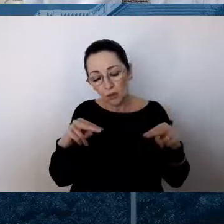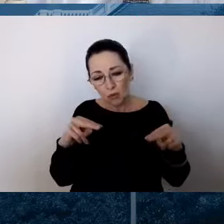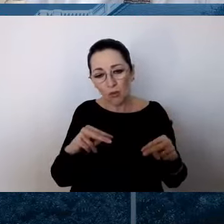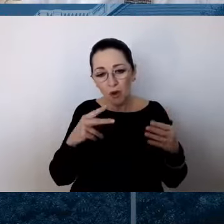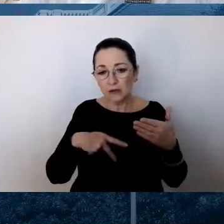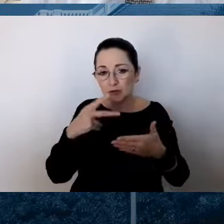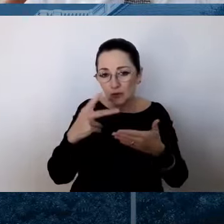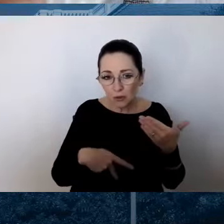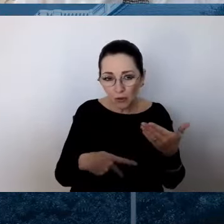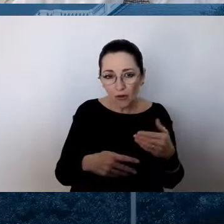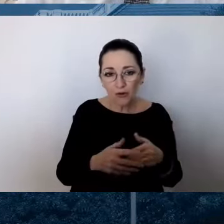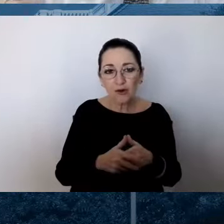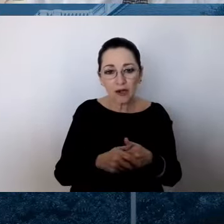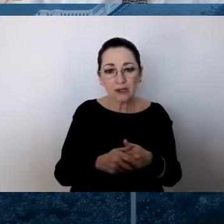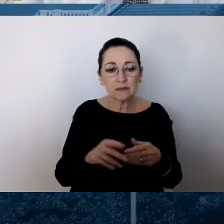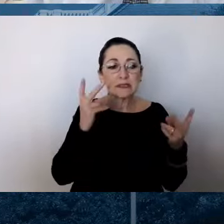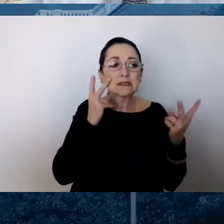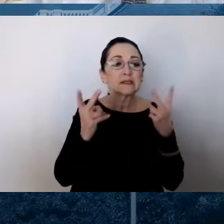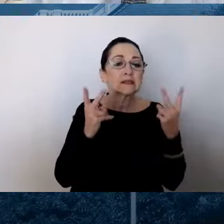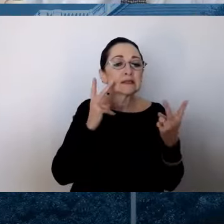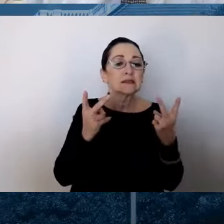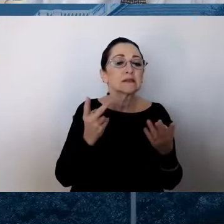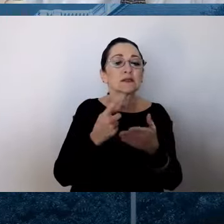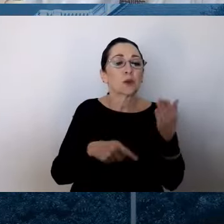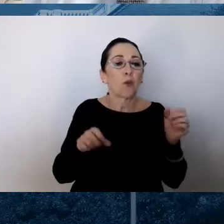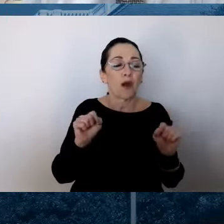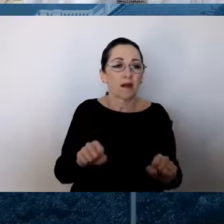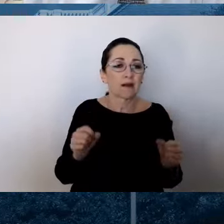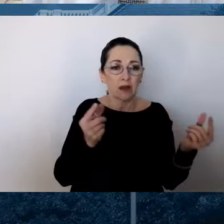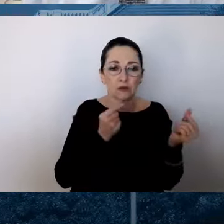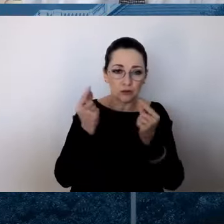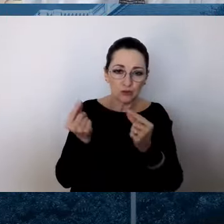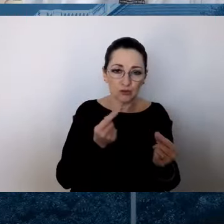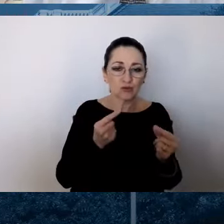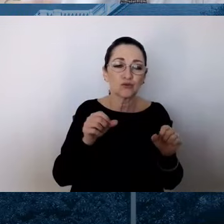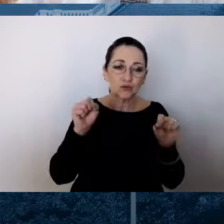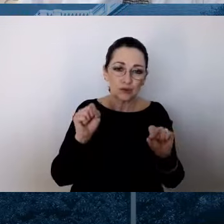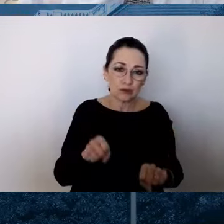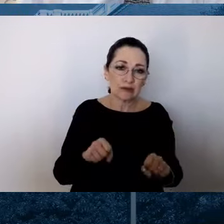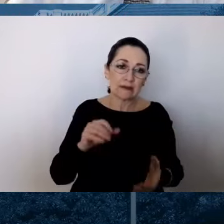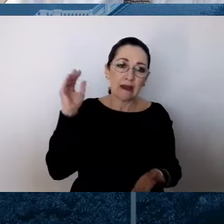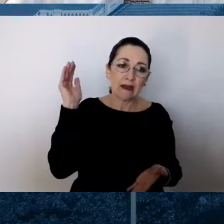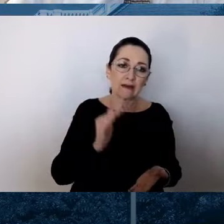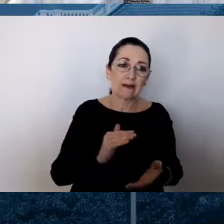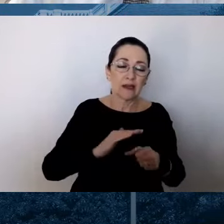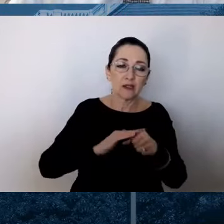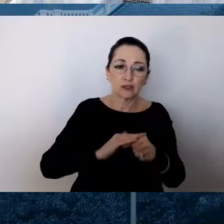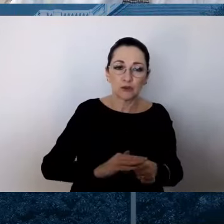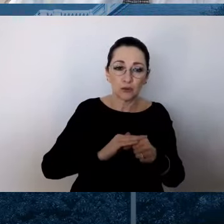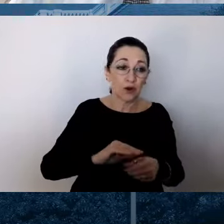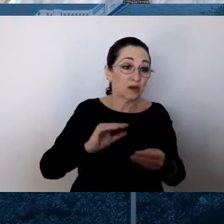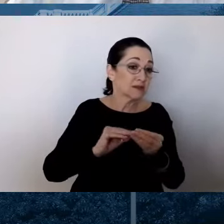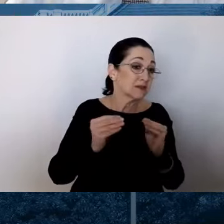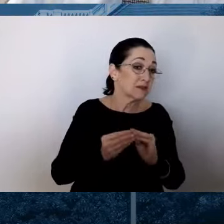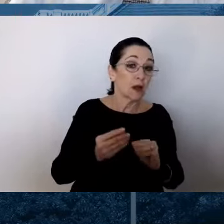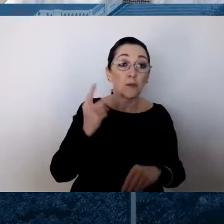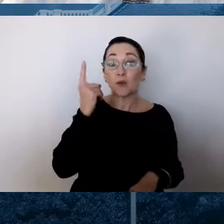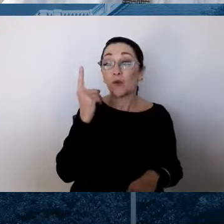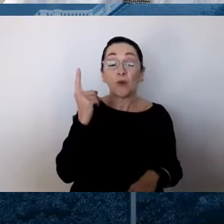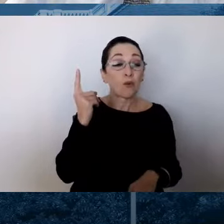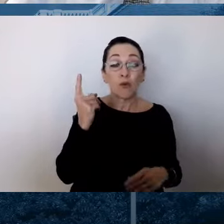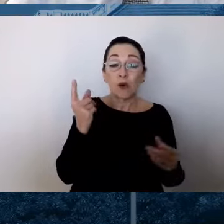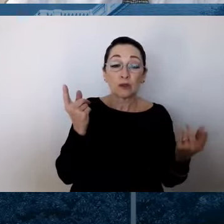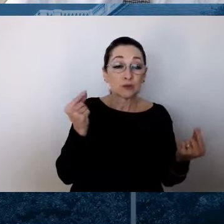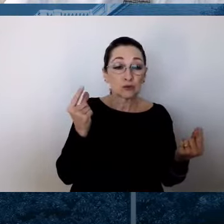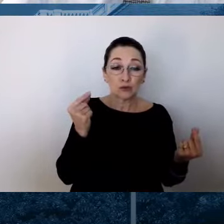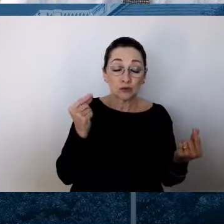to kind of see what we could do to help relax some of this pressure off the hospitals. But the number one thing we could do right now is keep individuals